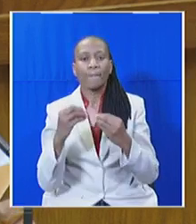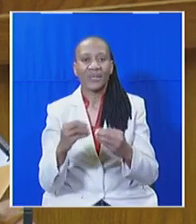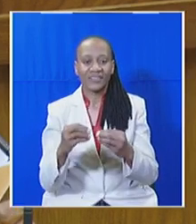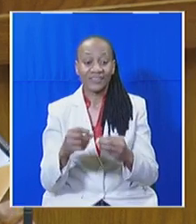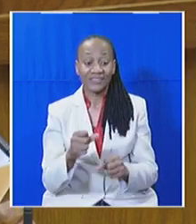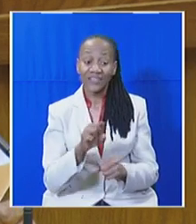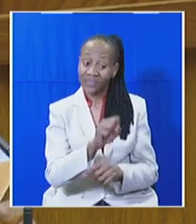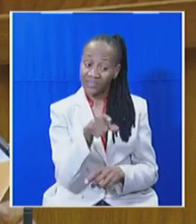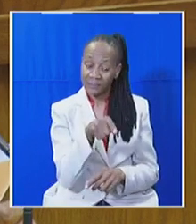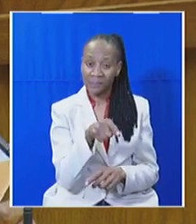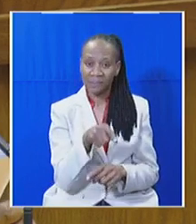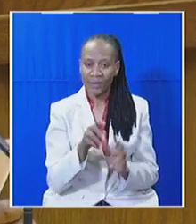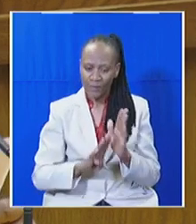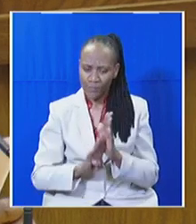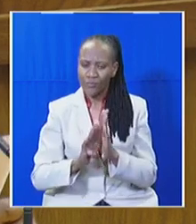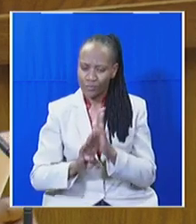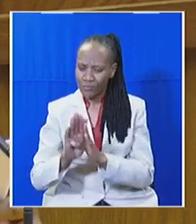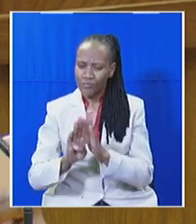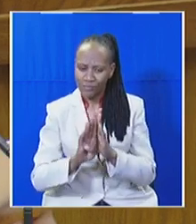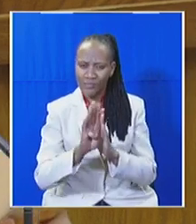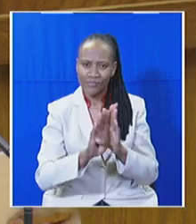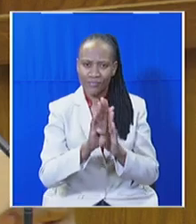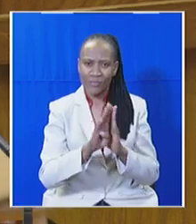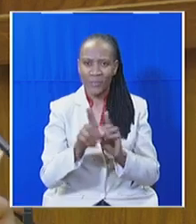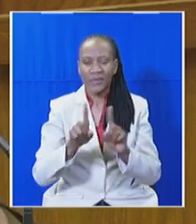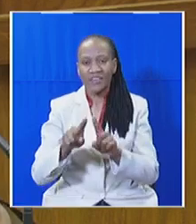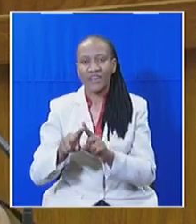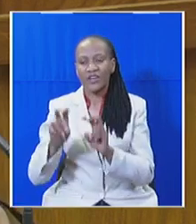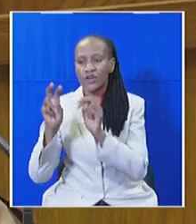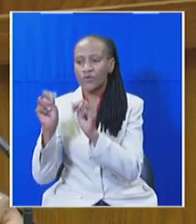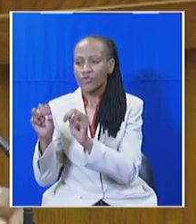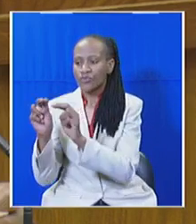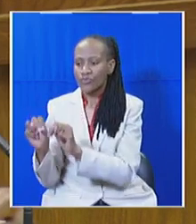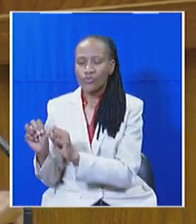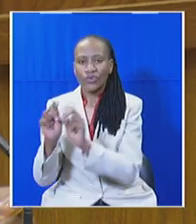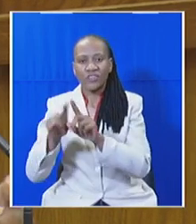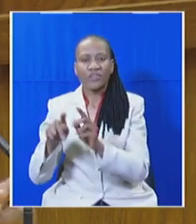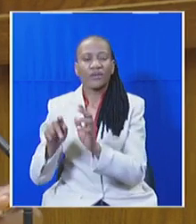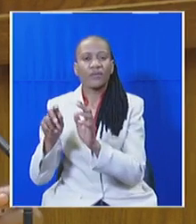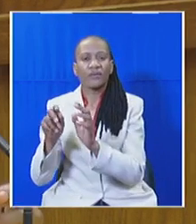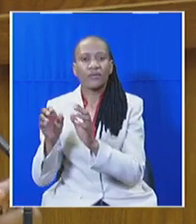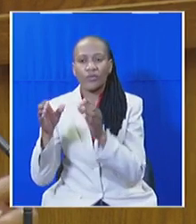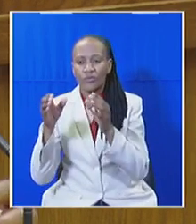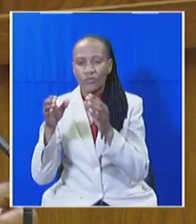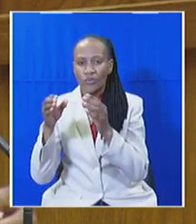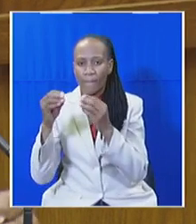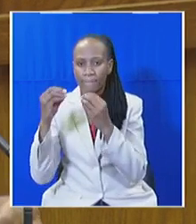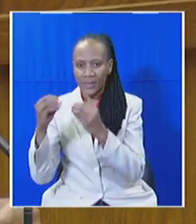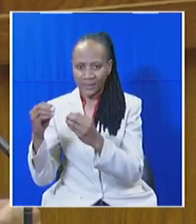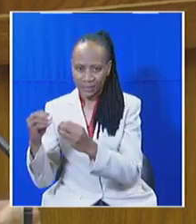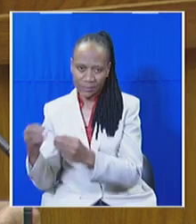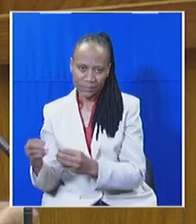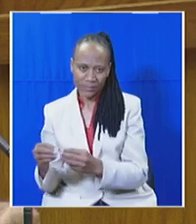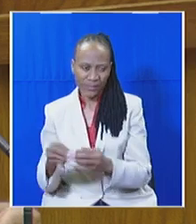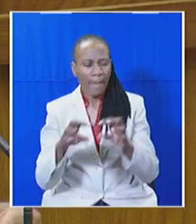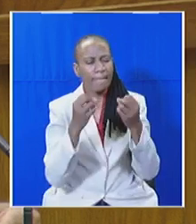expanded their investments in new plants. Many companies have